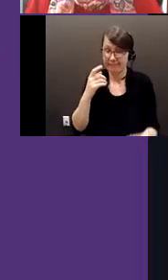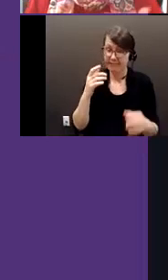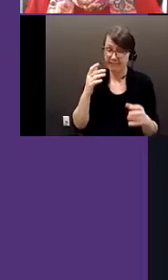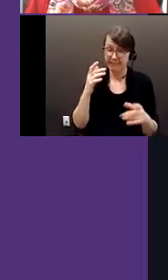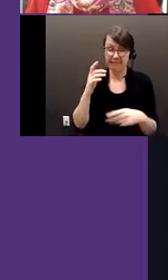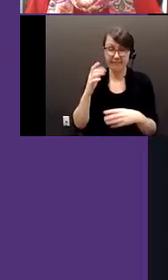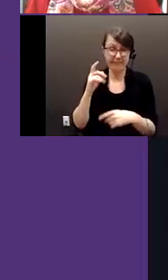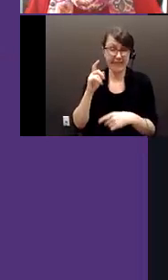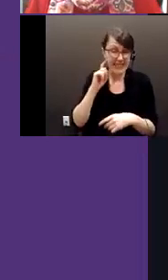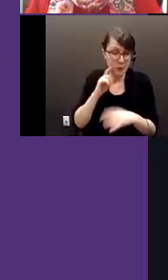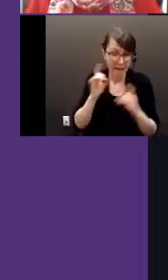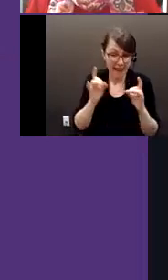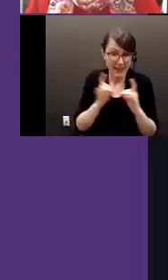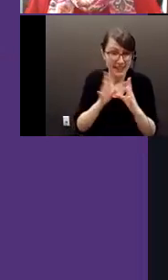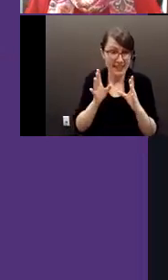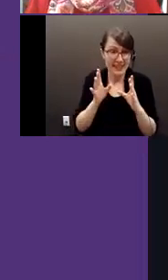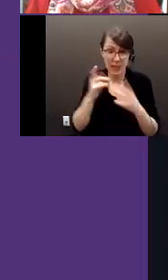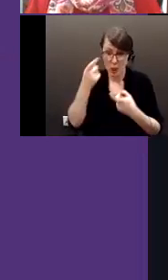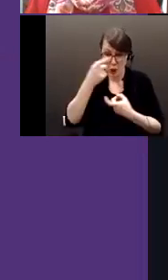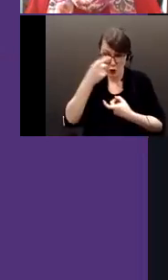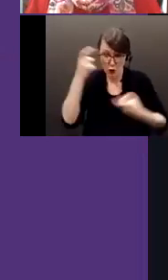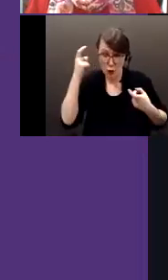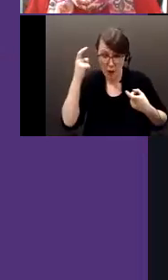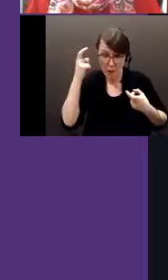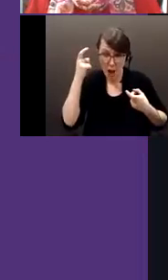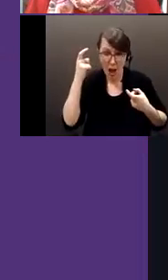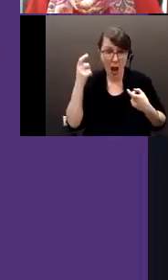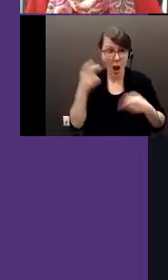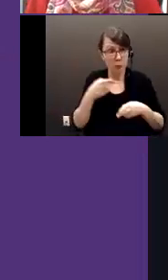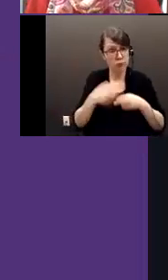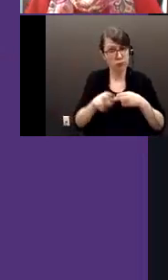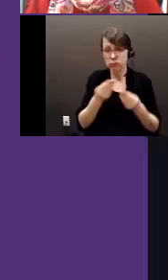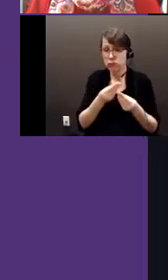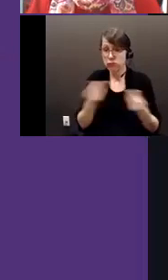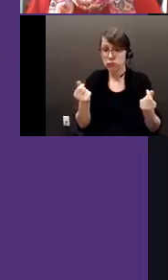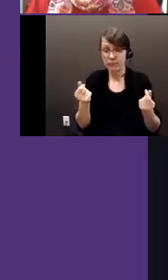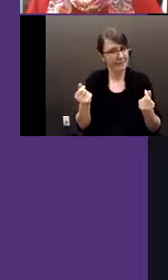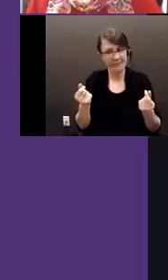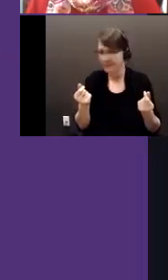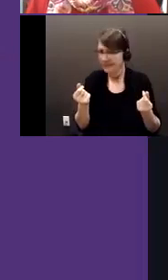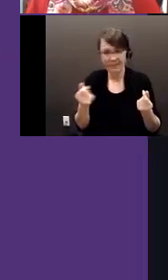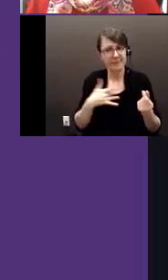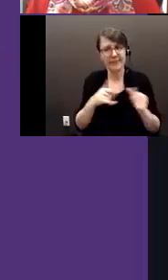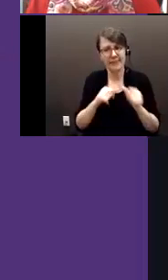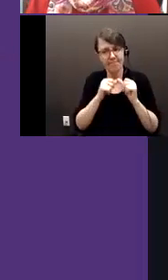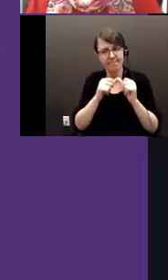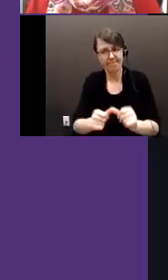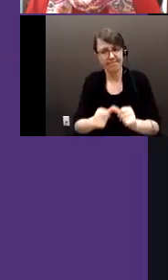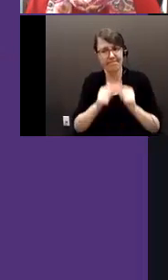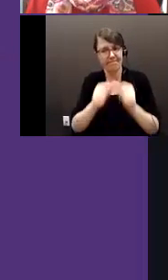so far-reaching and so long-lasting and had been a part of their lives potentially for such a period of